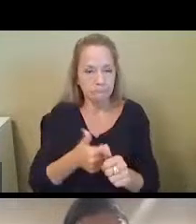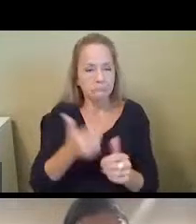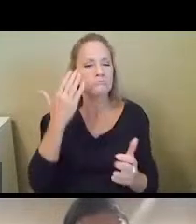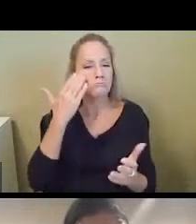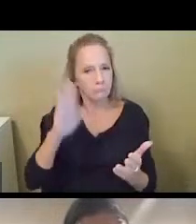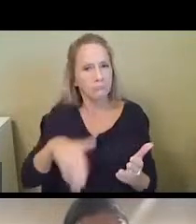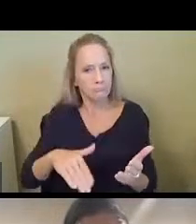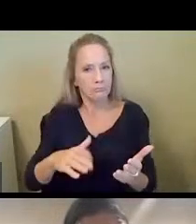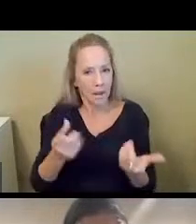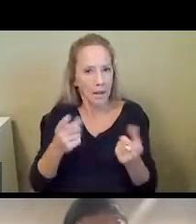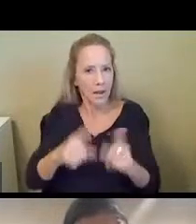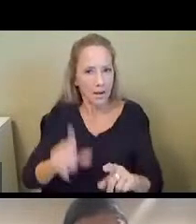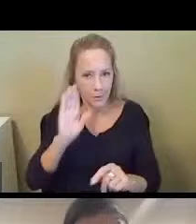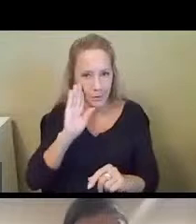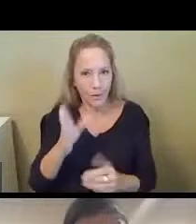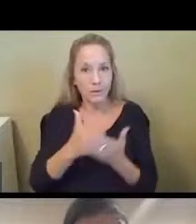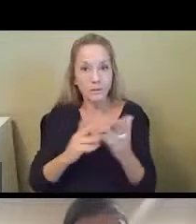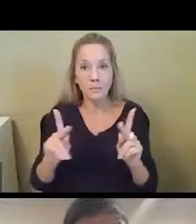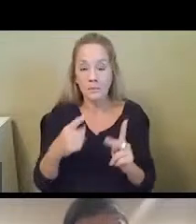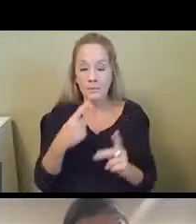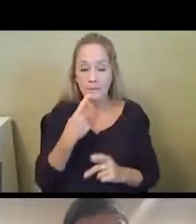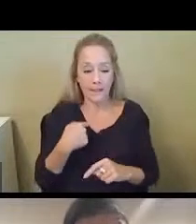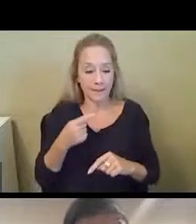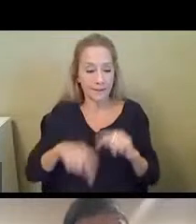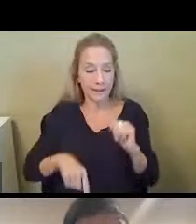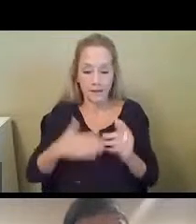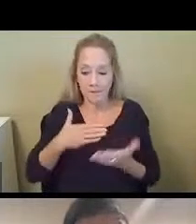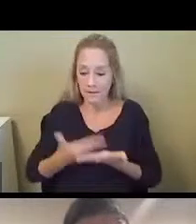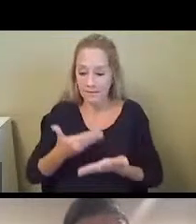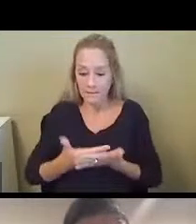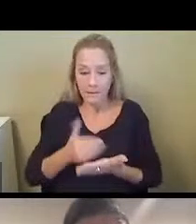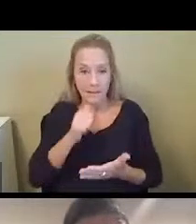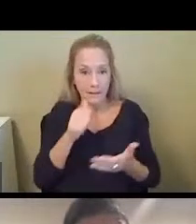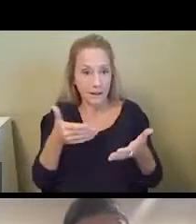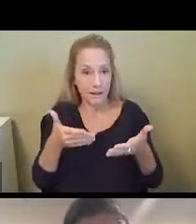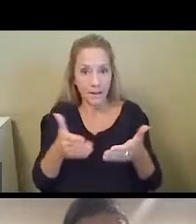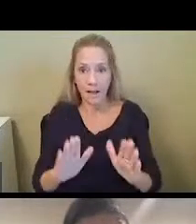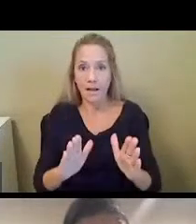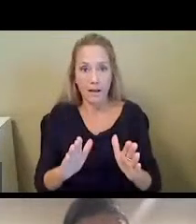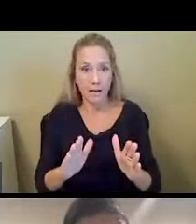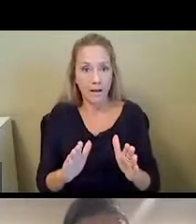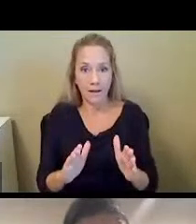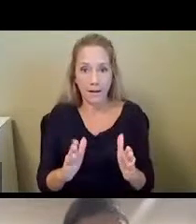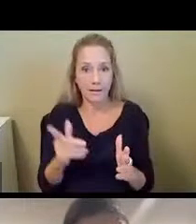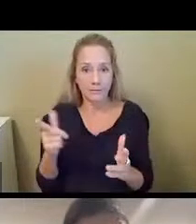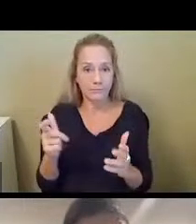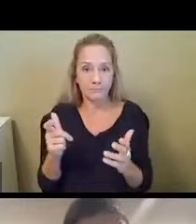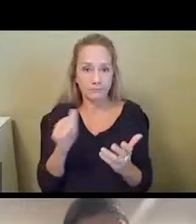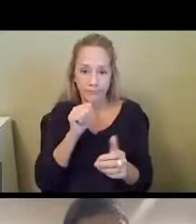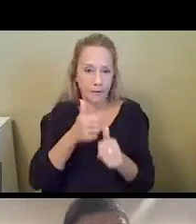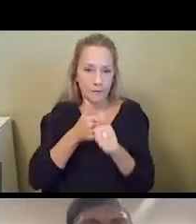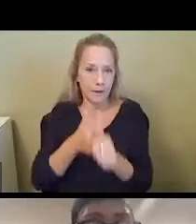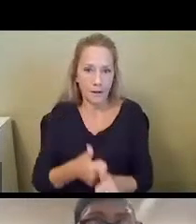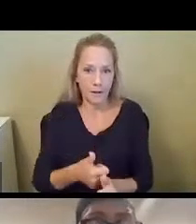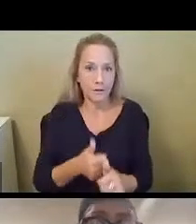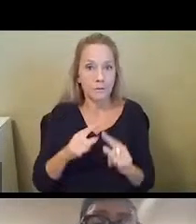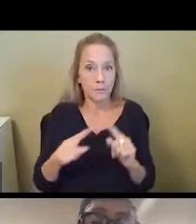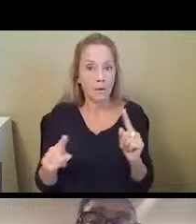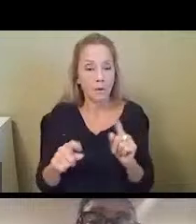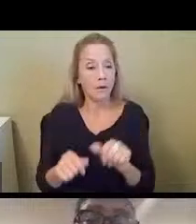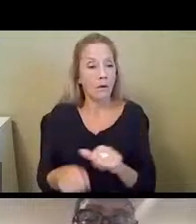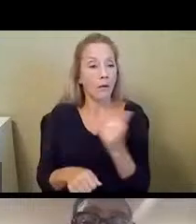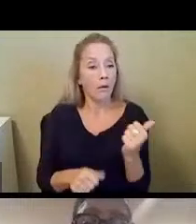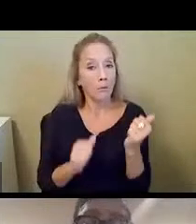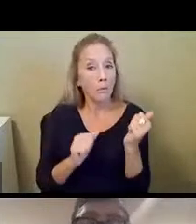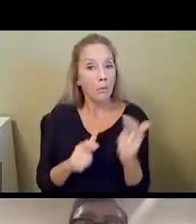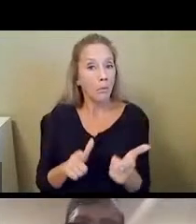be folks who say, I just can't do this. My finances don't allow it. And they're not going to follow. But everybody that I've talked